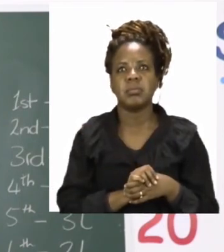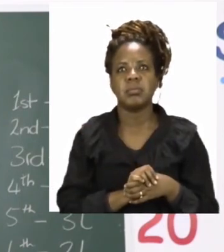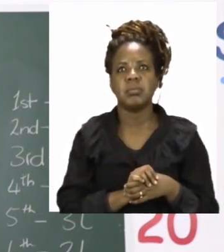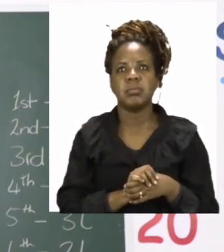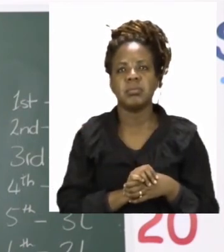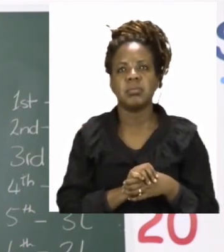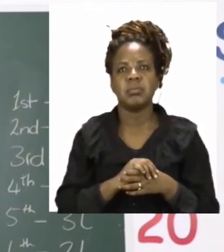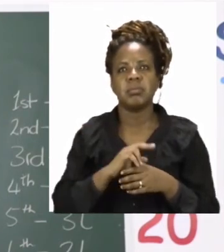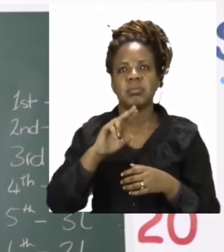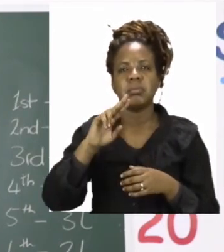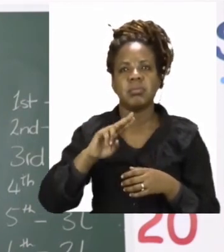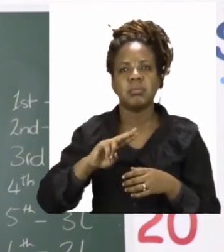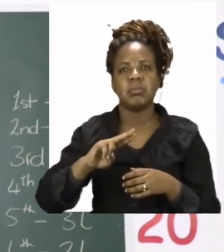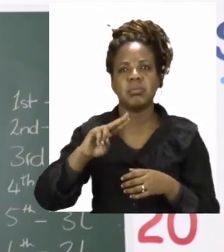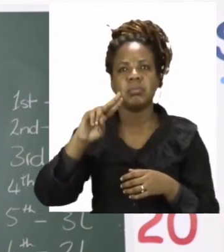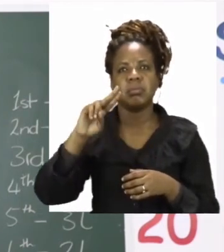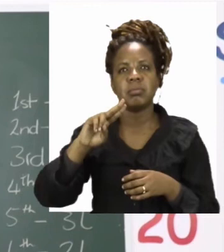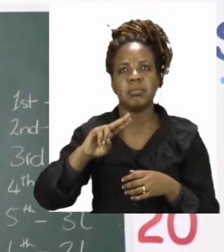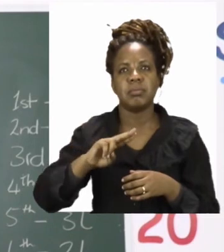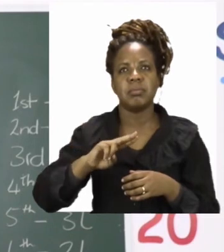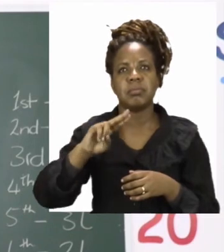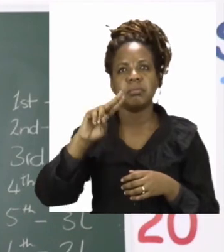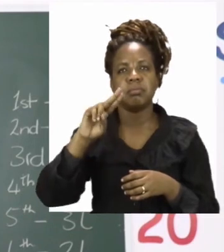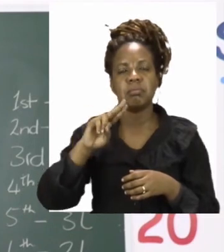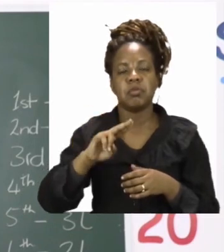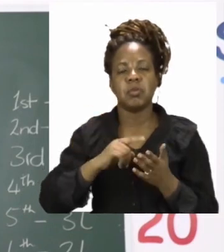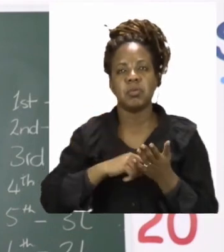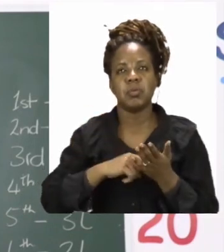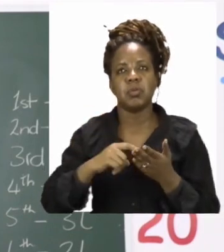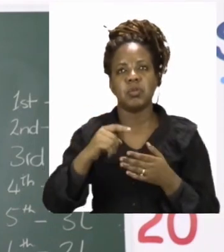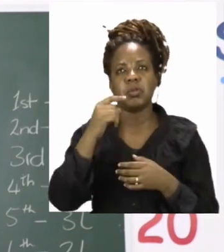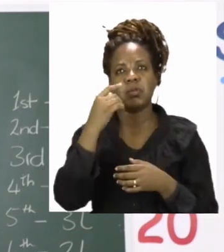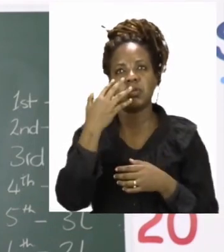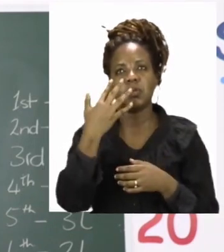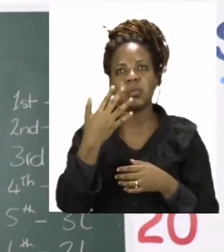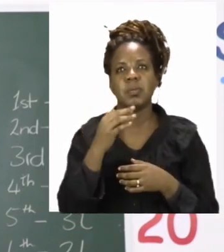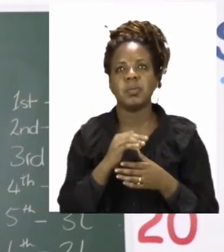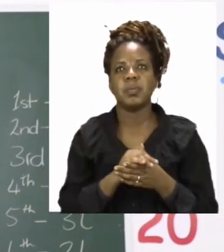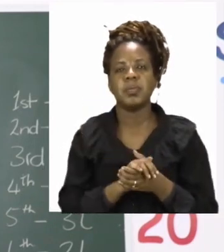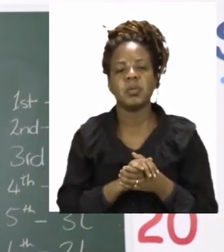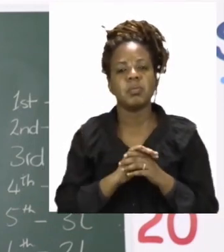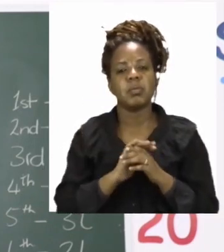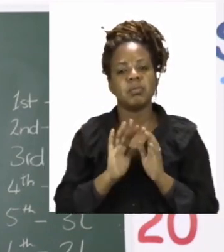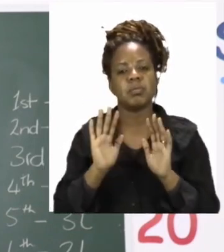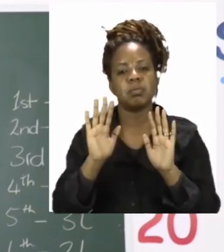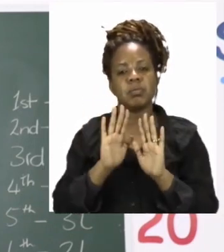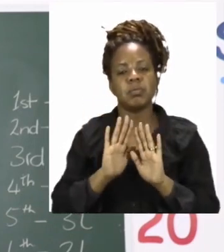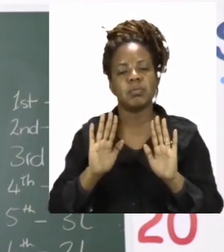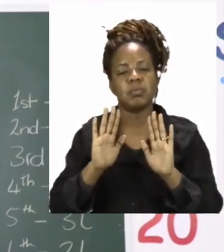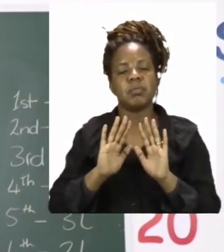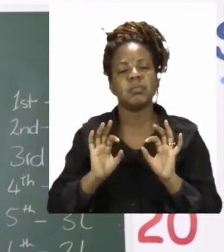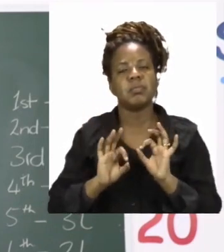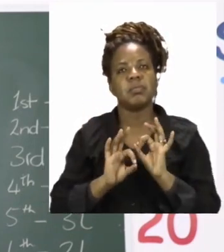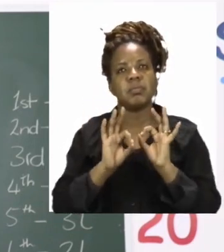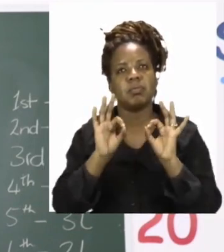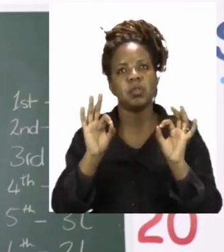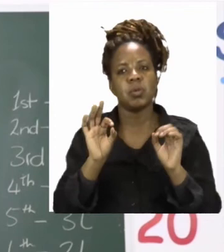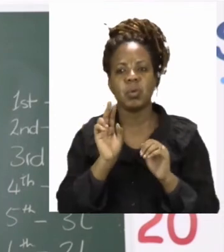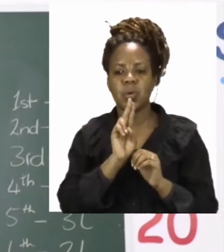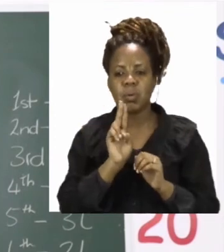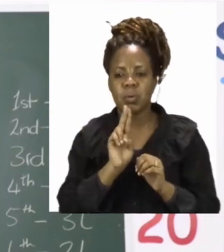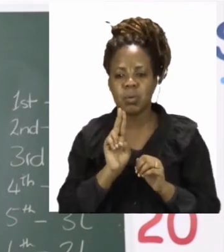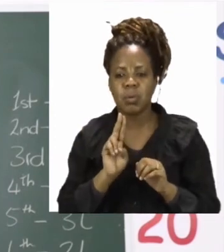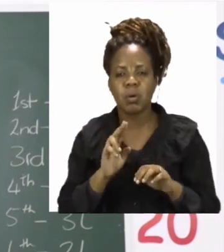3 blocks for the 5th week. Make sure you color beautifully. Remember, up and down or side to